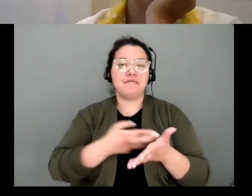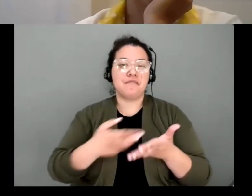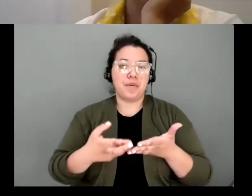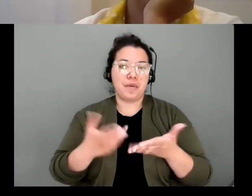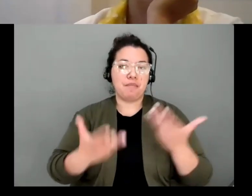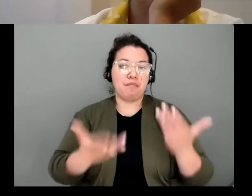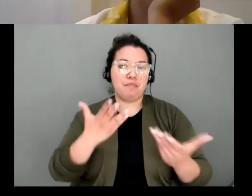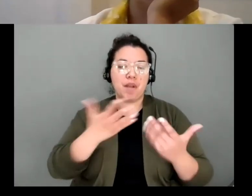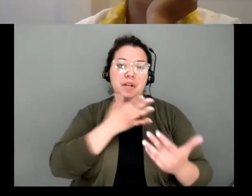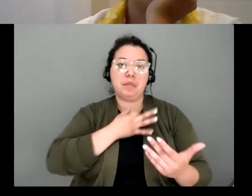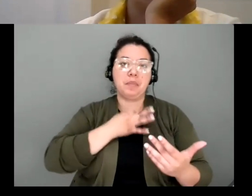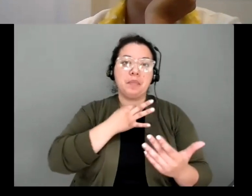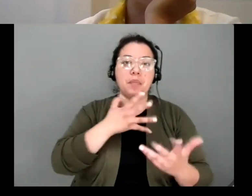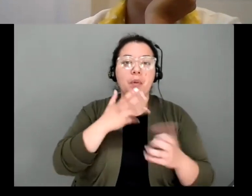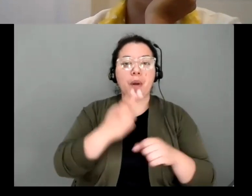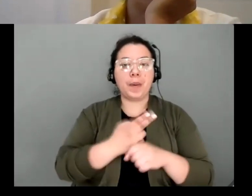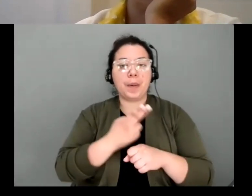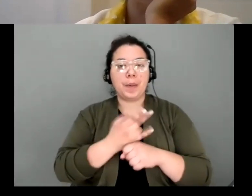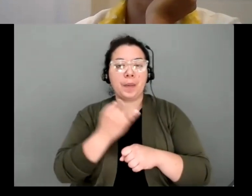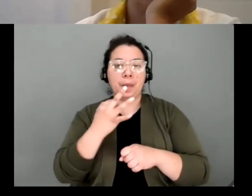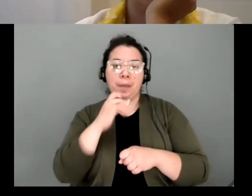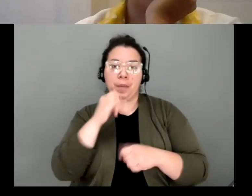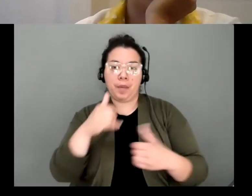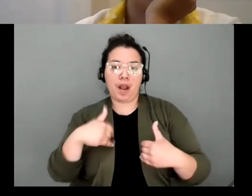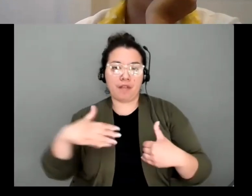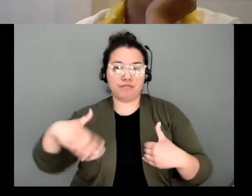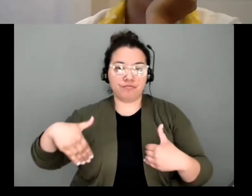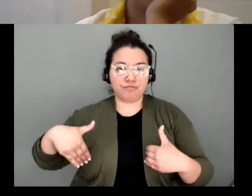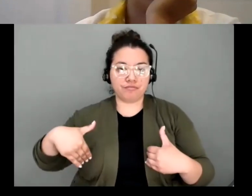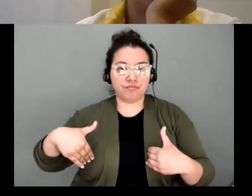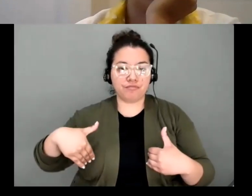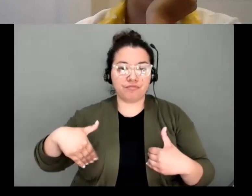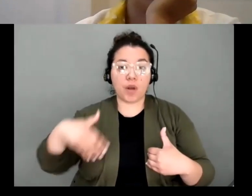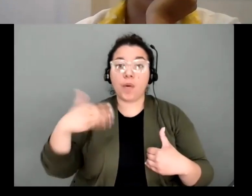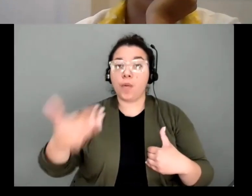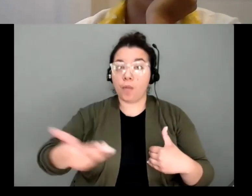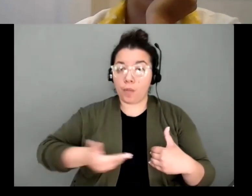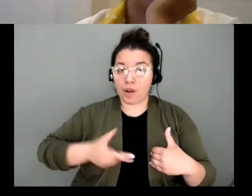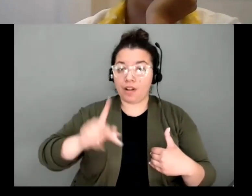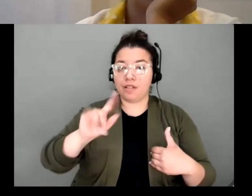might want to use if you don't have them yet. And I want to say welcome to Karen Klein from Phoenix,